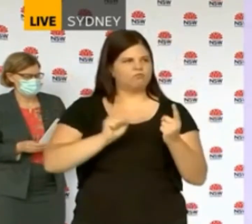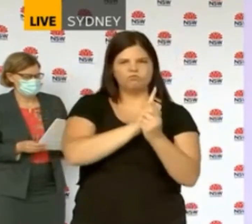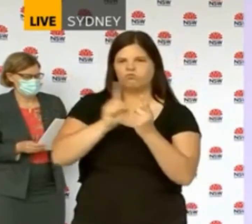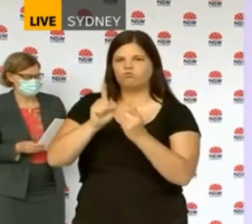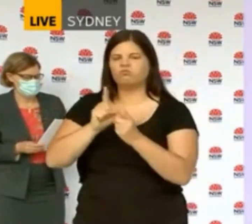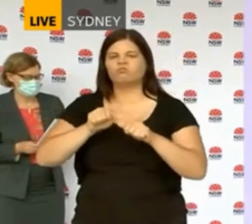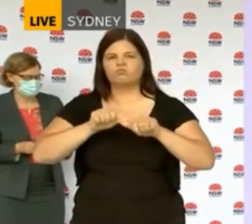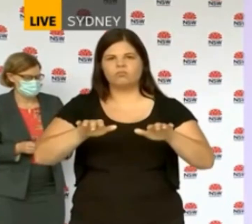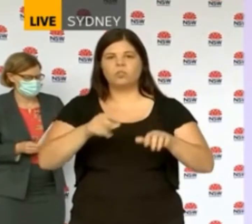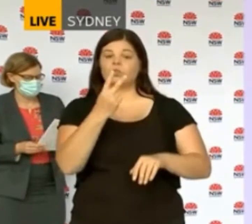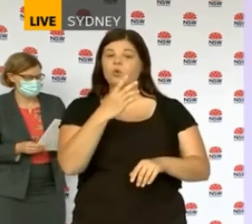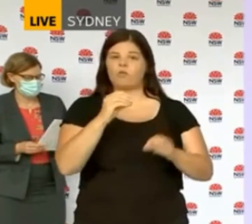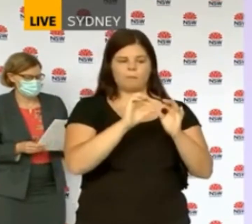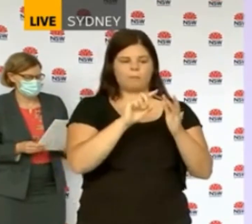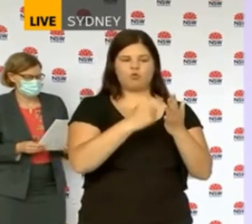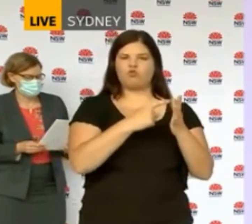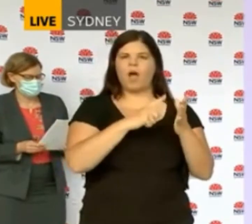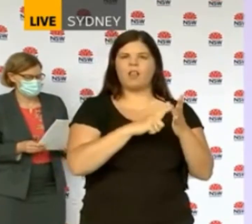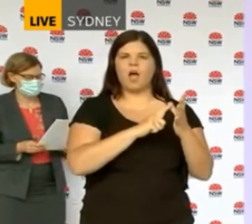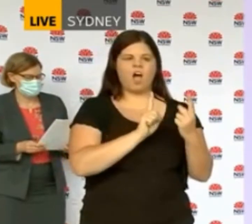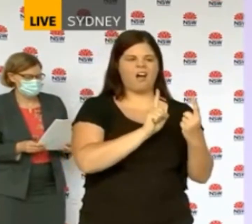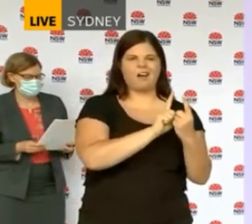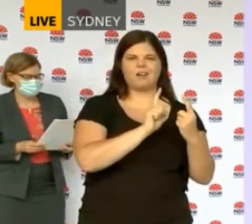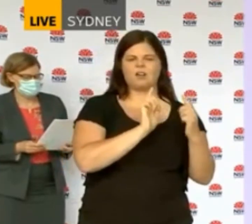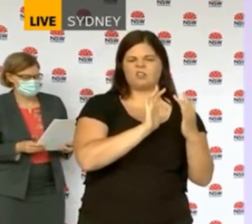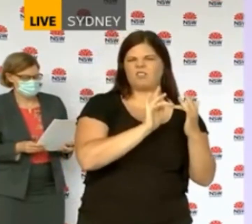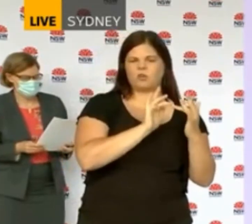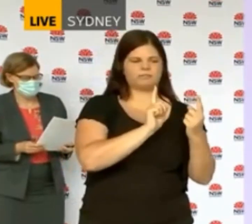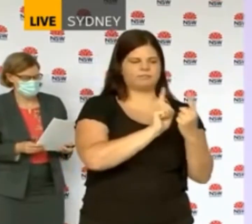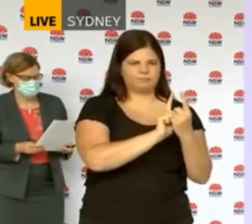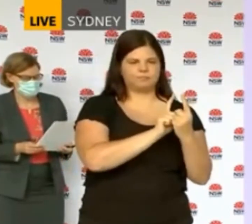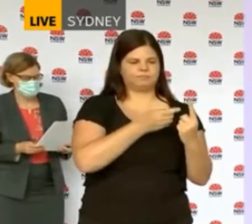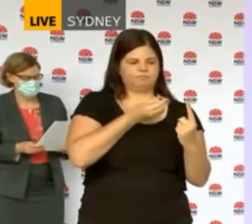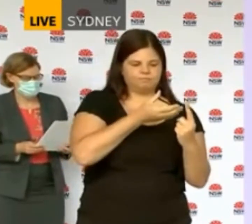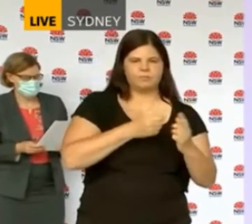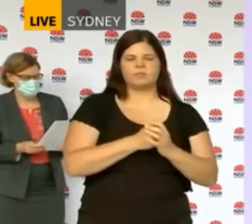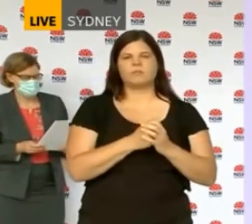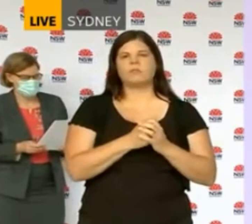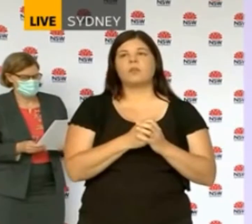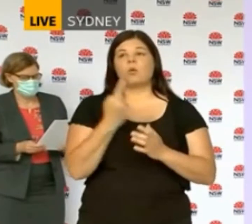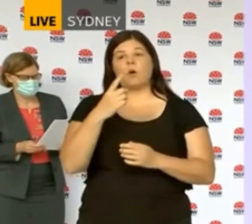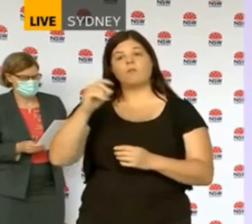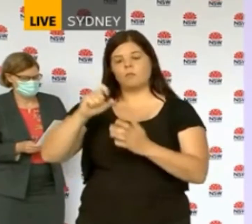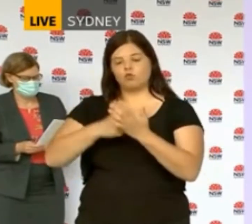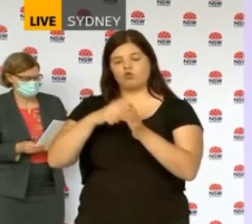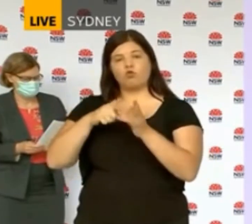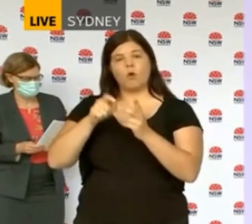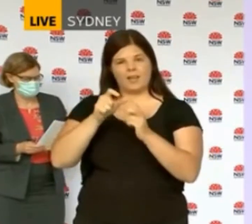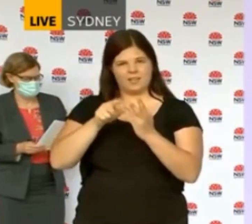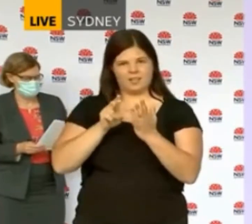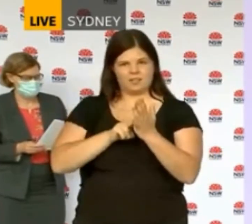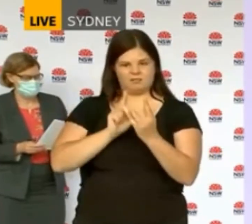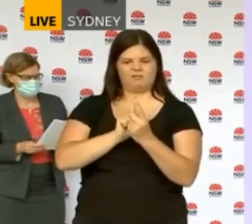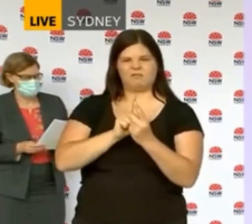contacts of the Barilaro cluster, 1 a close contact of the Croydon cluster, and the final one was